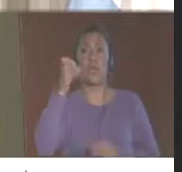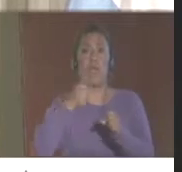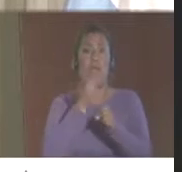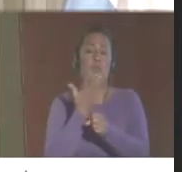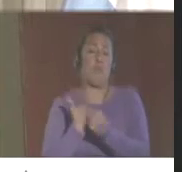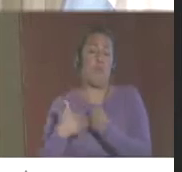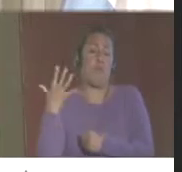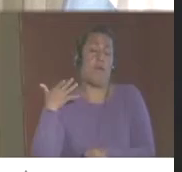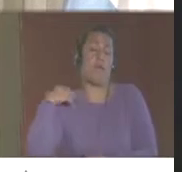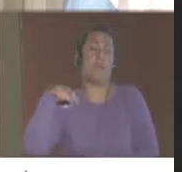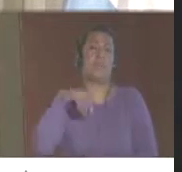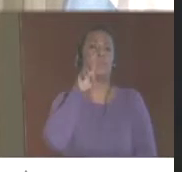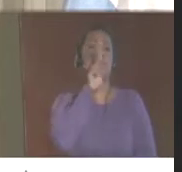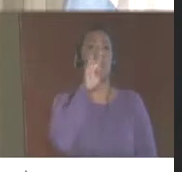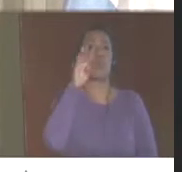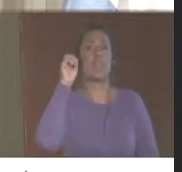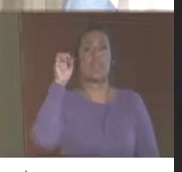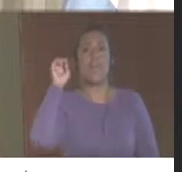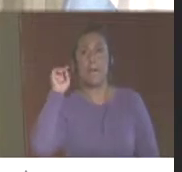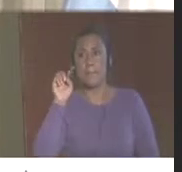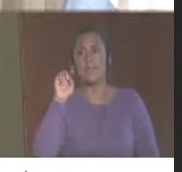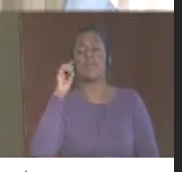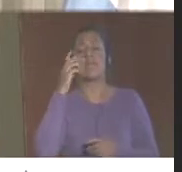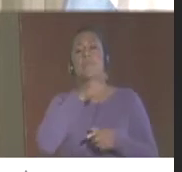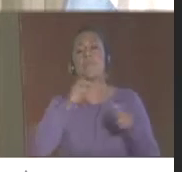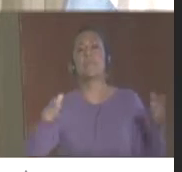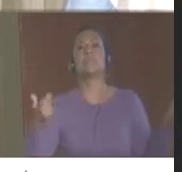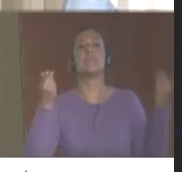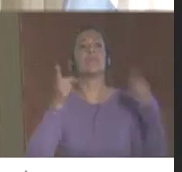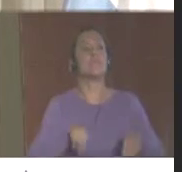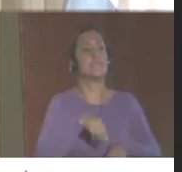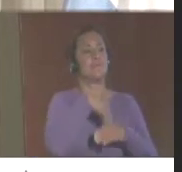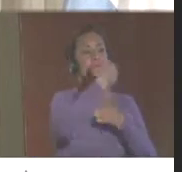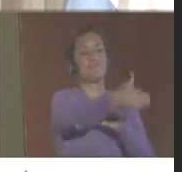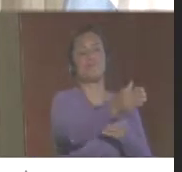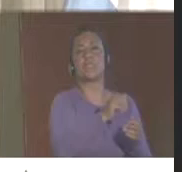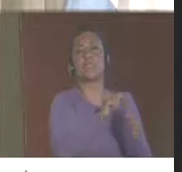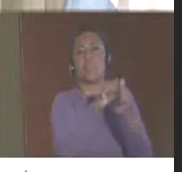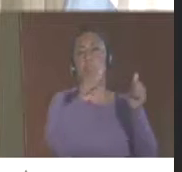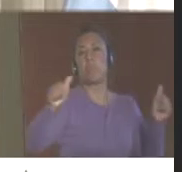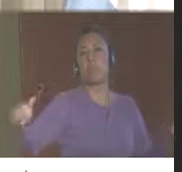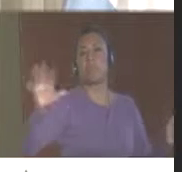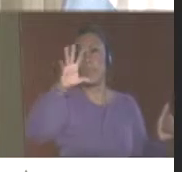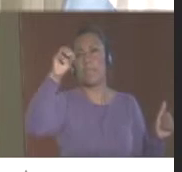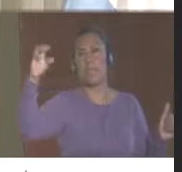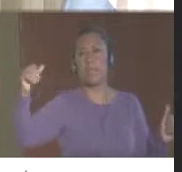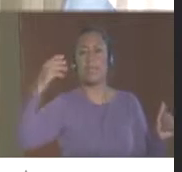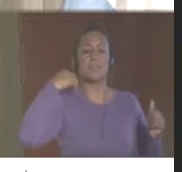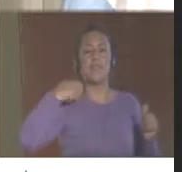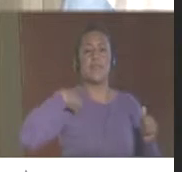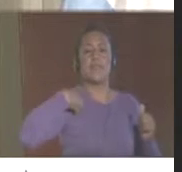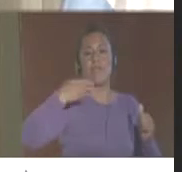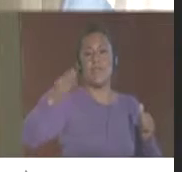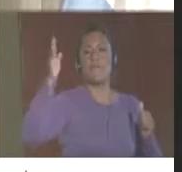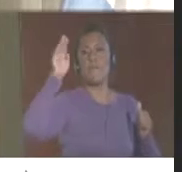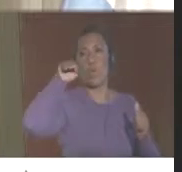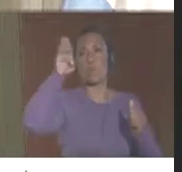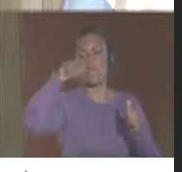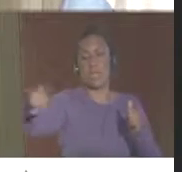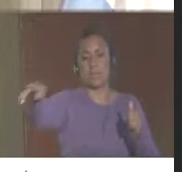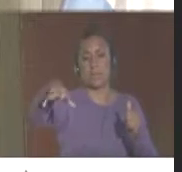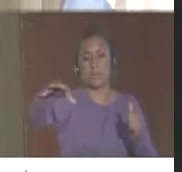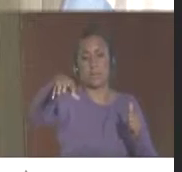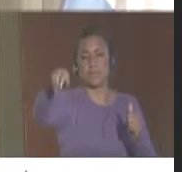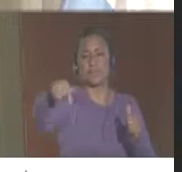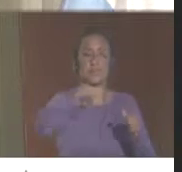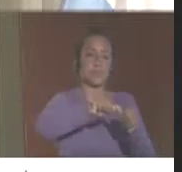years old. It has how many thousand inhabitants, and it lies north